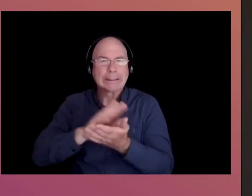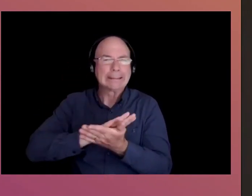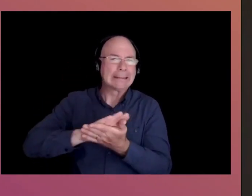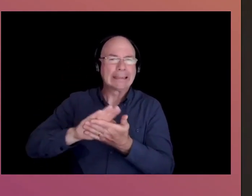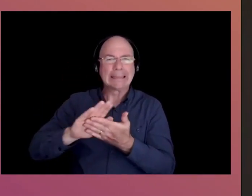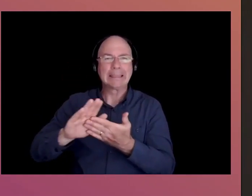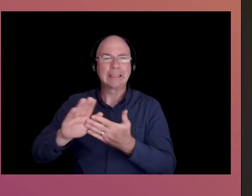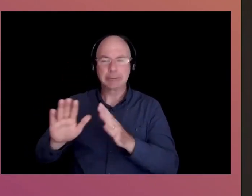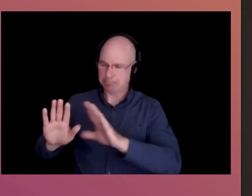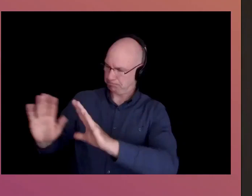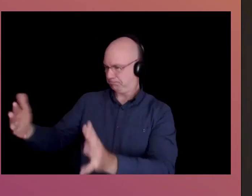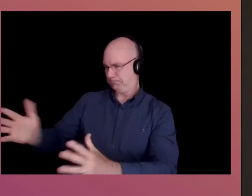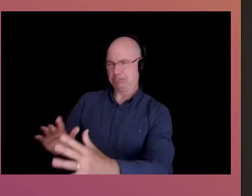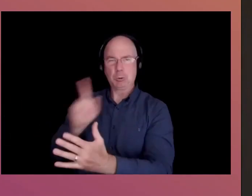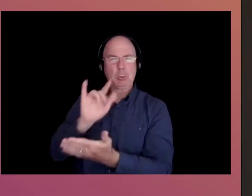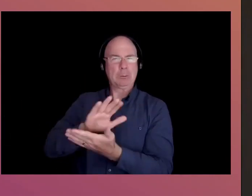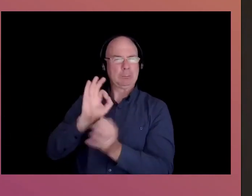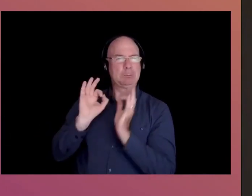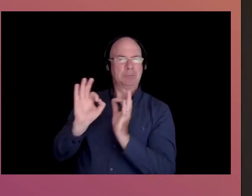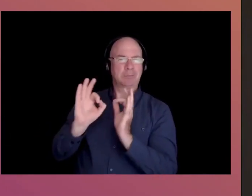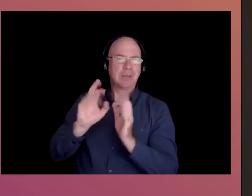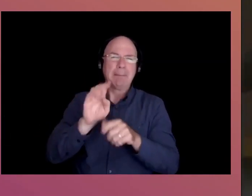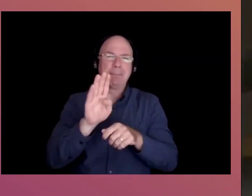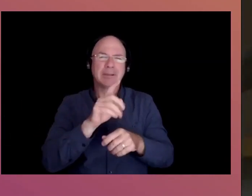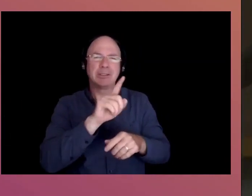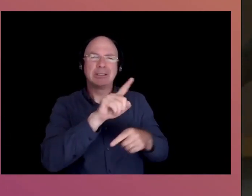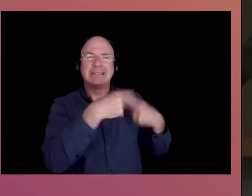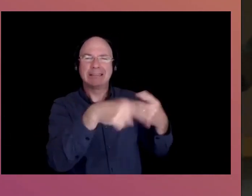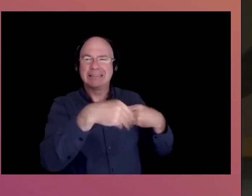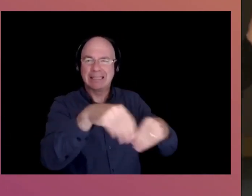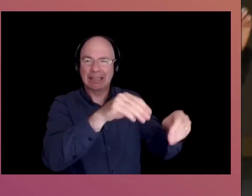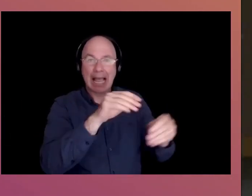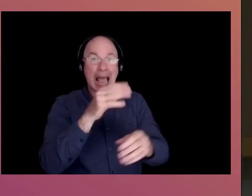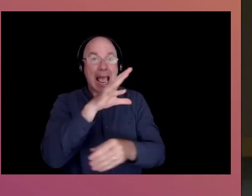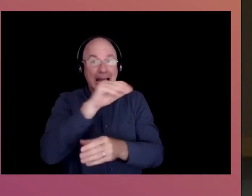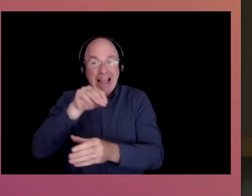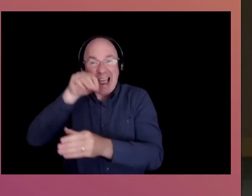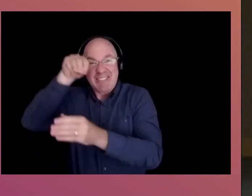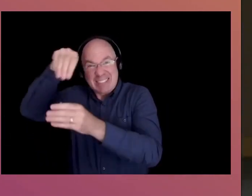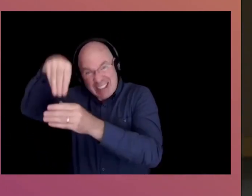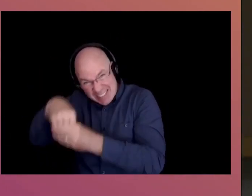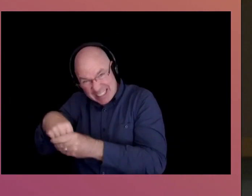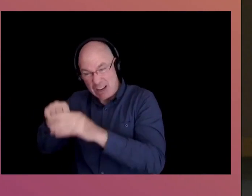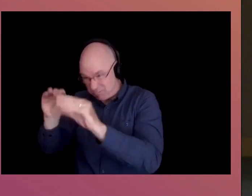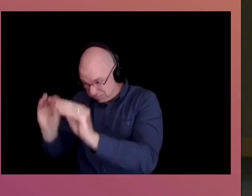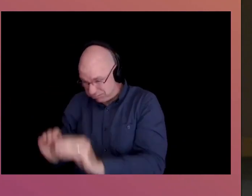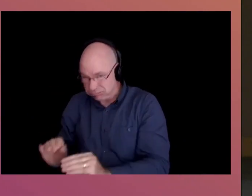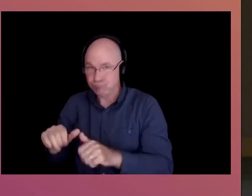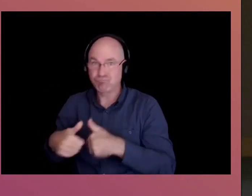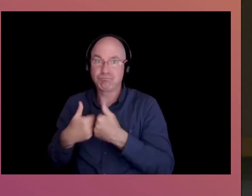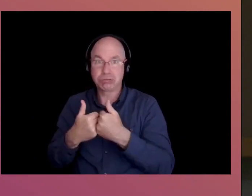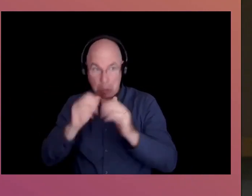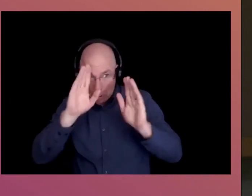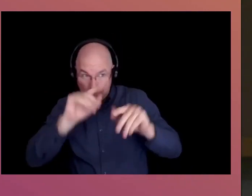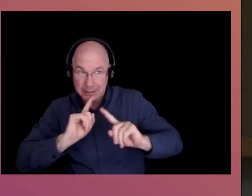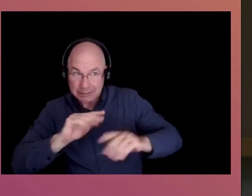suitcase and also fit everything inside. So it was a big challenge. I hope I answered to